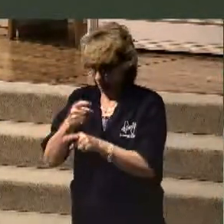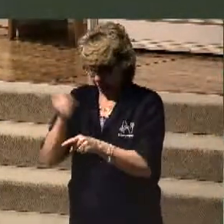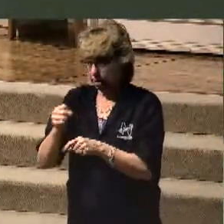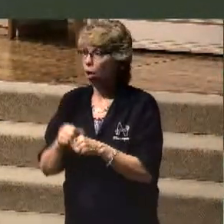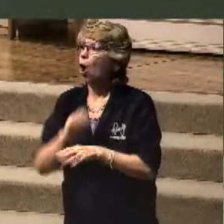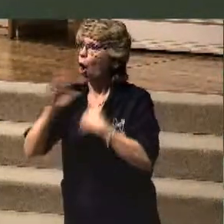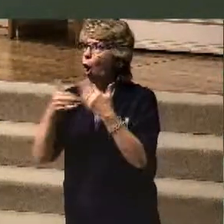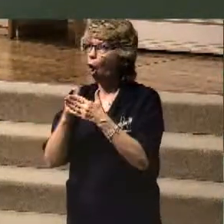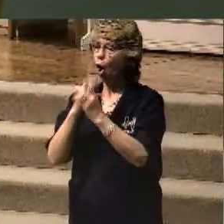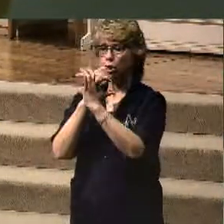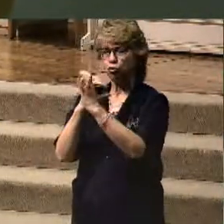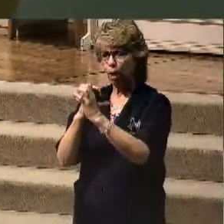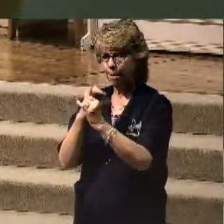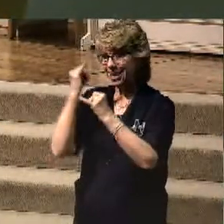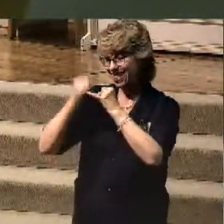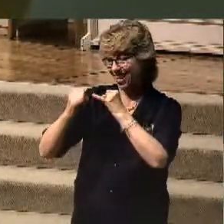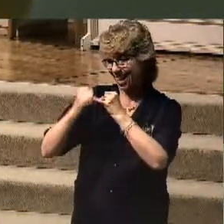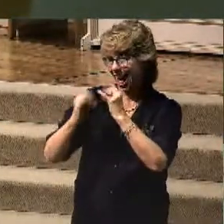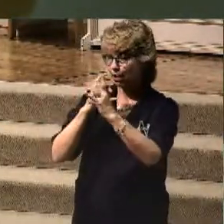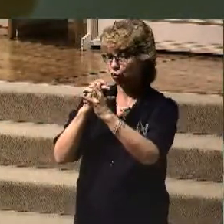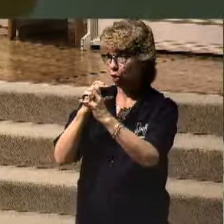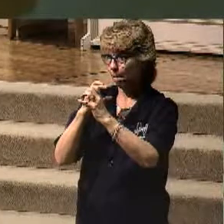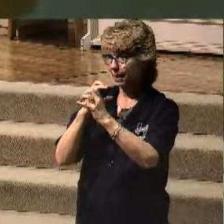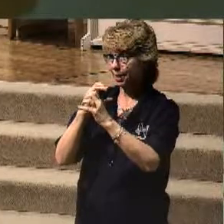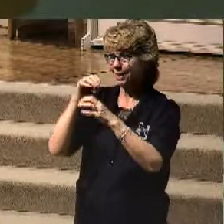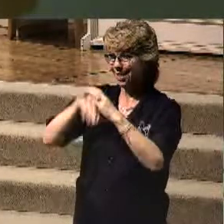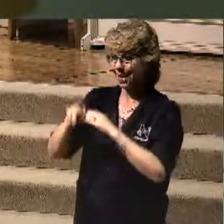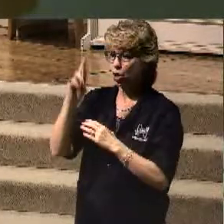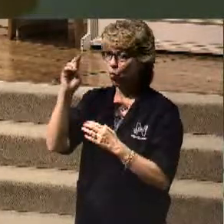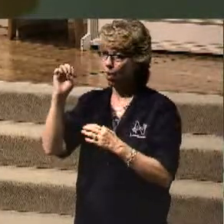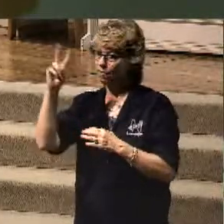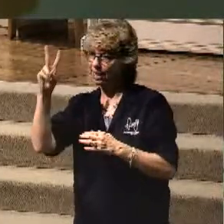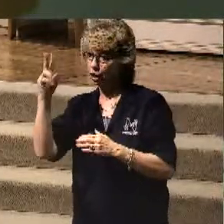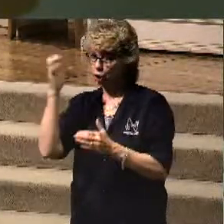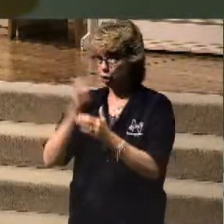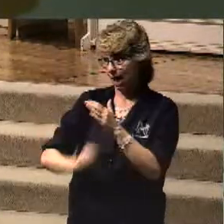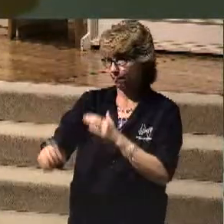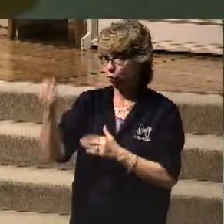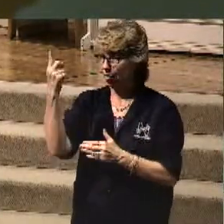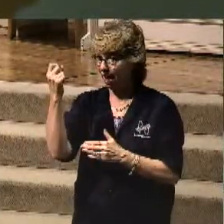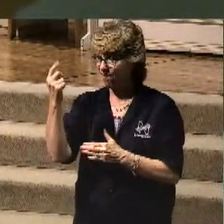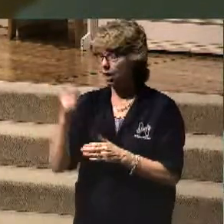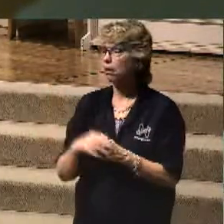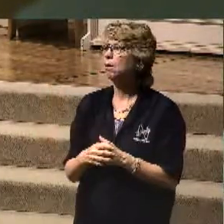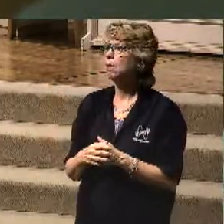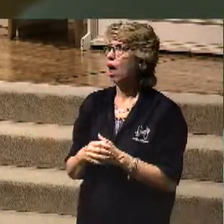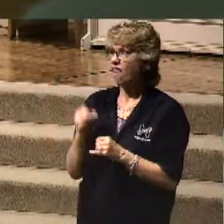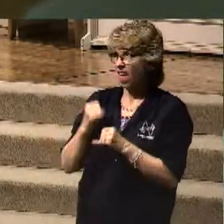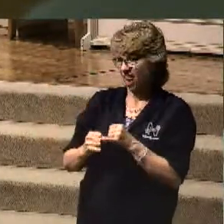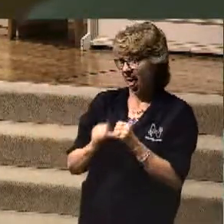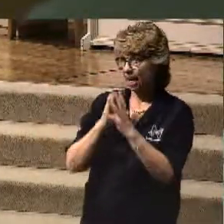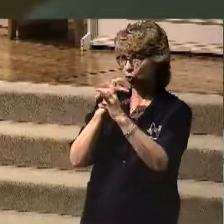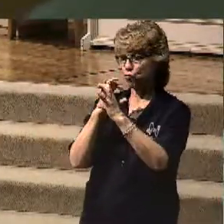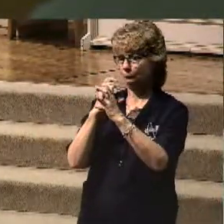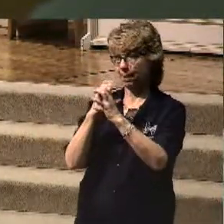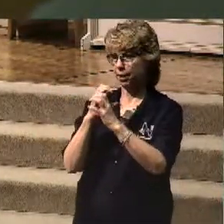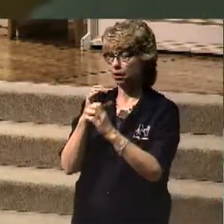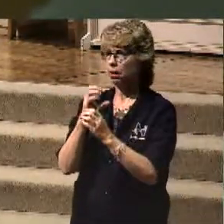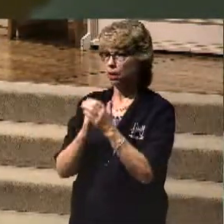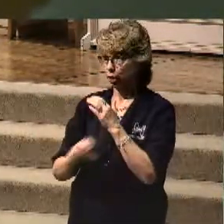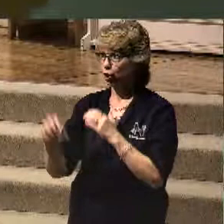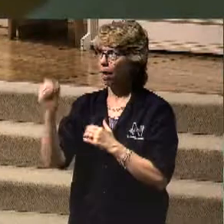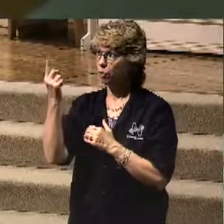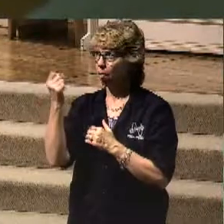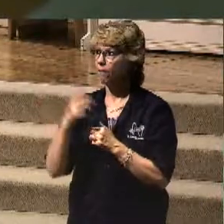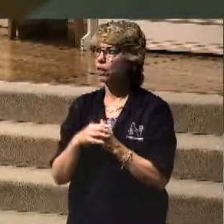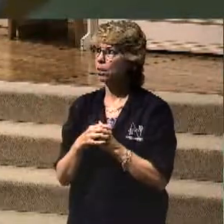trumpet of Revelation chapter 11 and chapter 10? The last trump in all that kind of